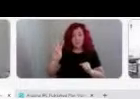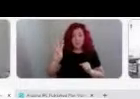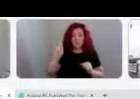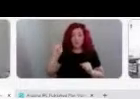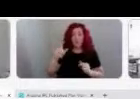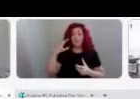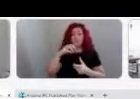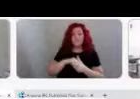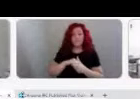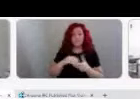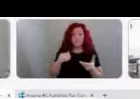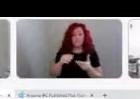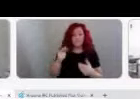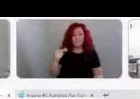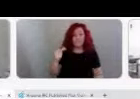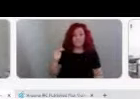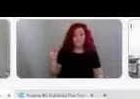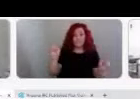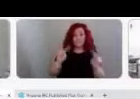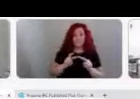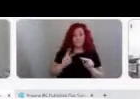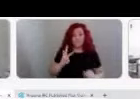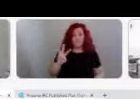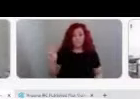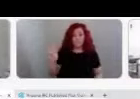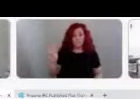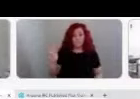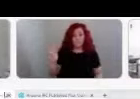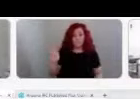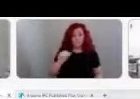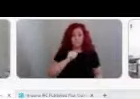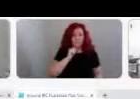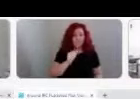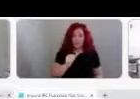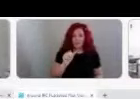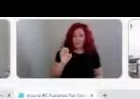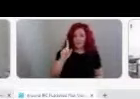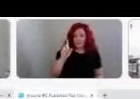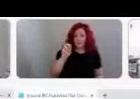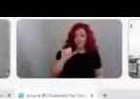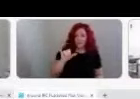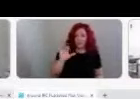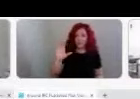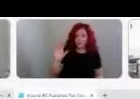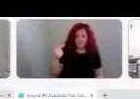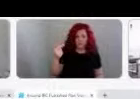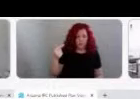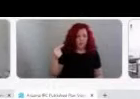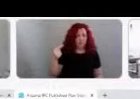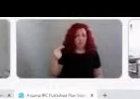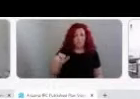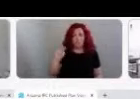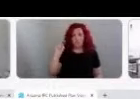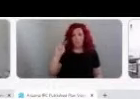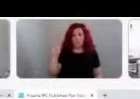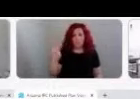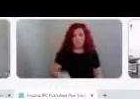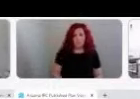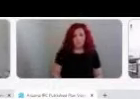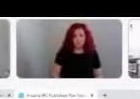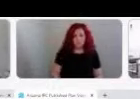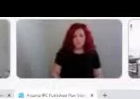include green valley to the west and not eloy and casagrand to the northwest